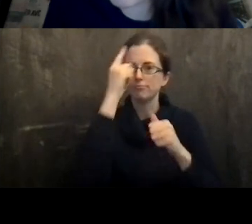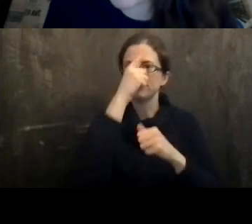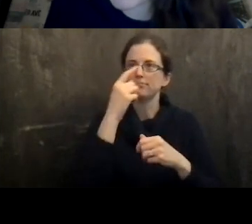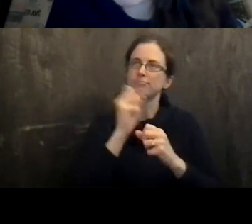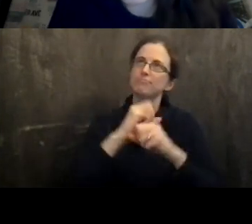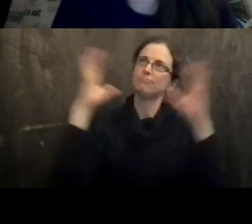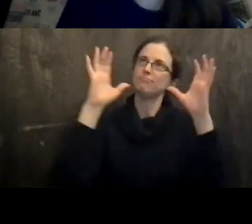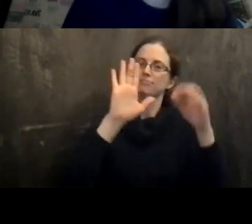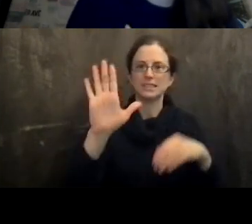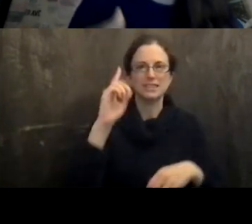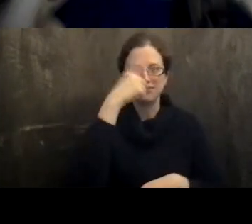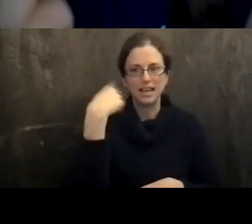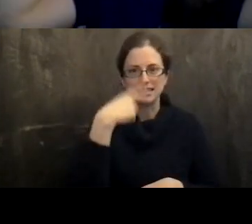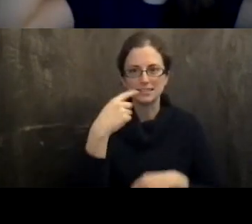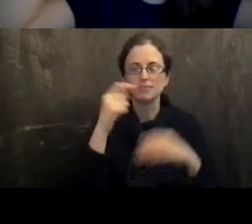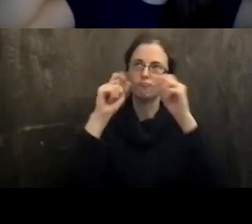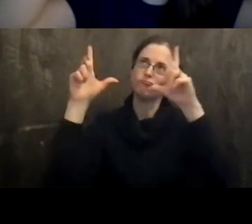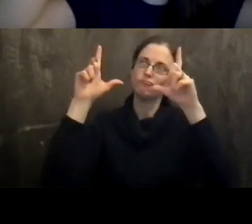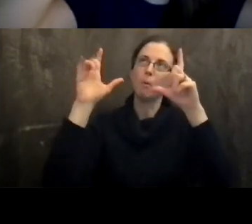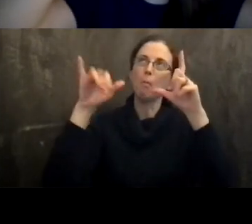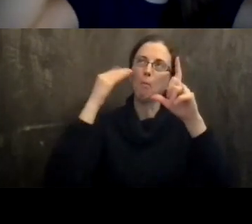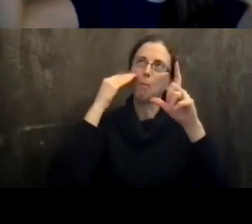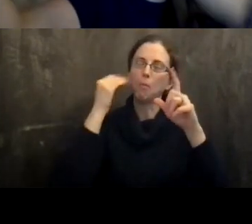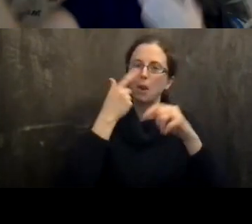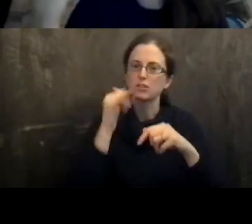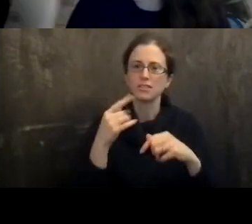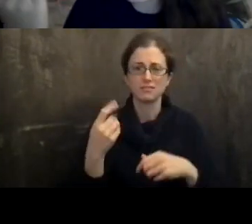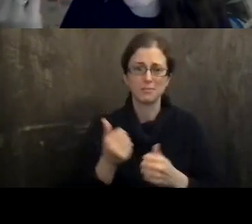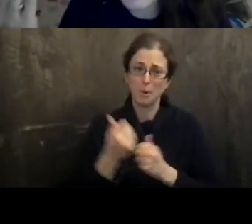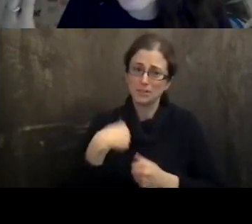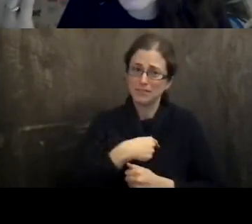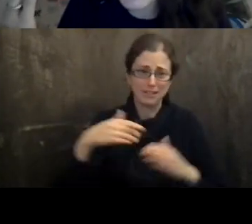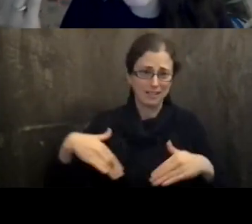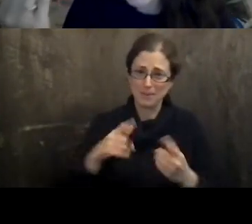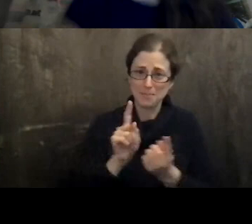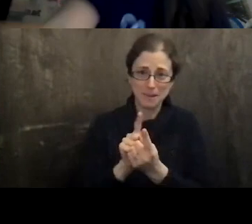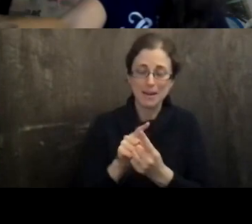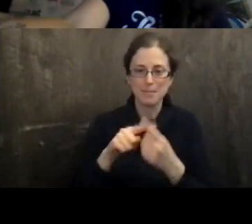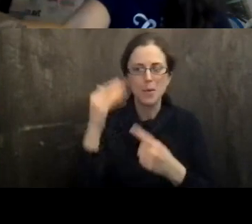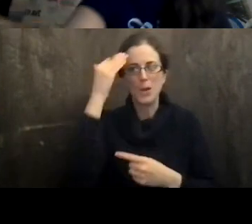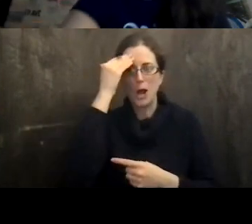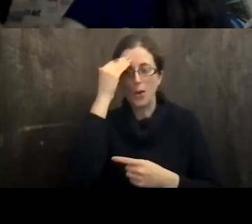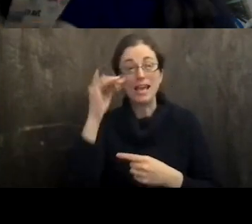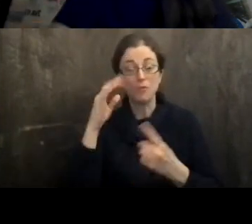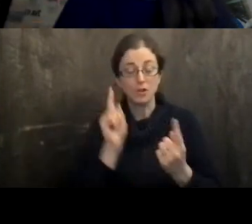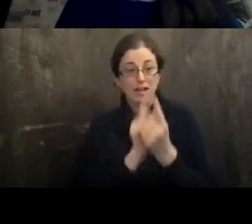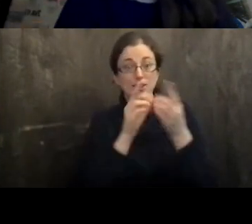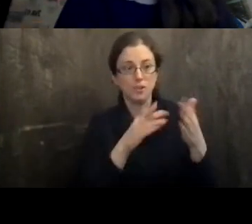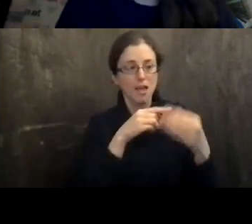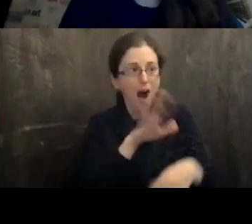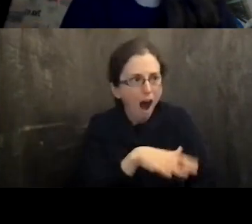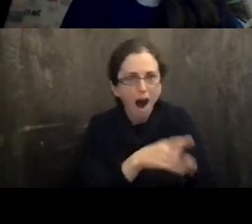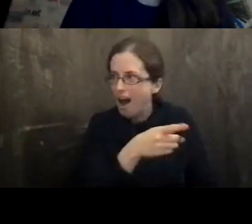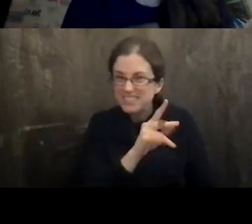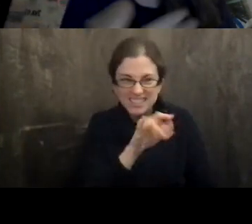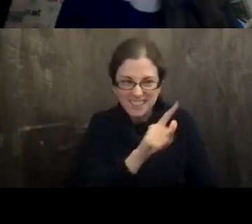him, right? But we know what he looks like. So if we ran into him in the street, we'd be like, oh my God, Denzel